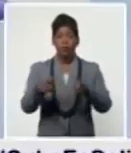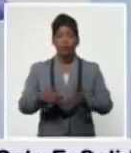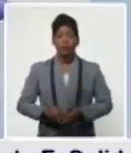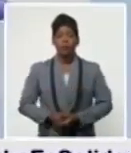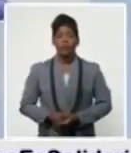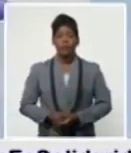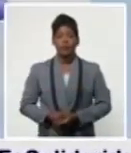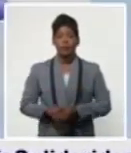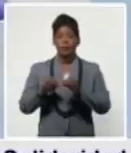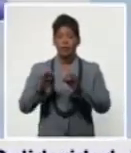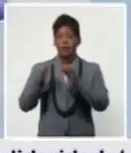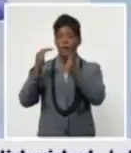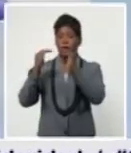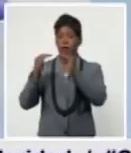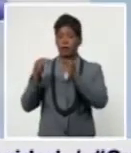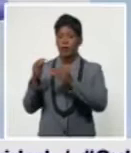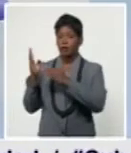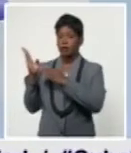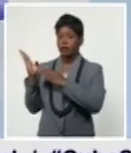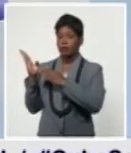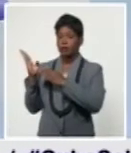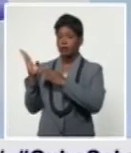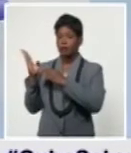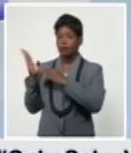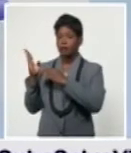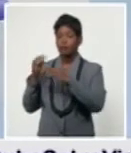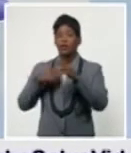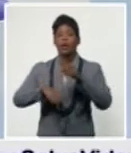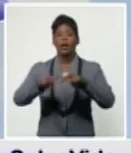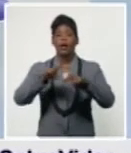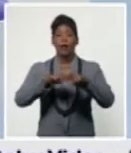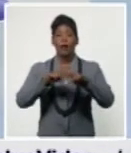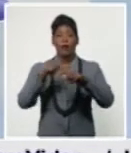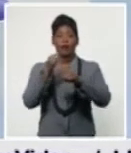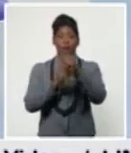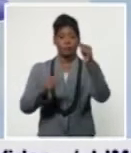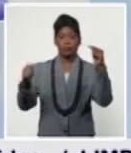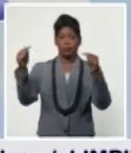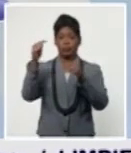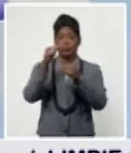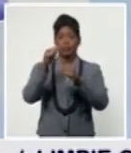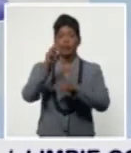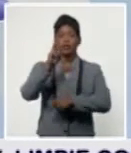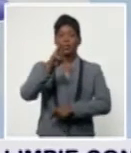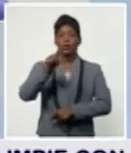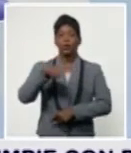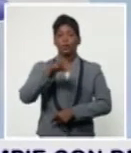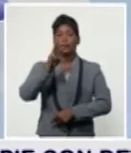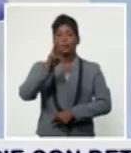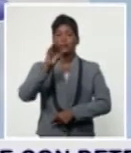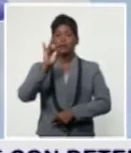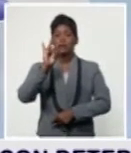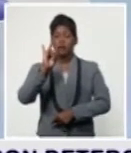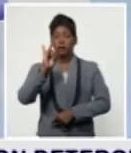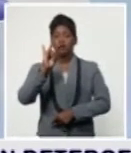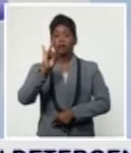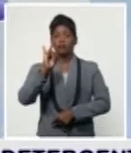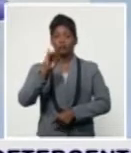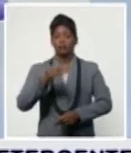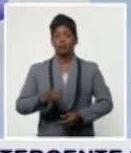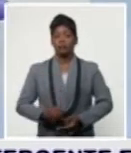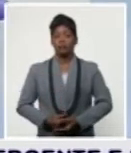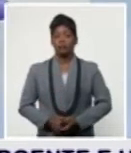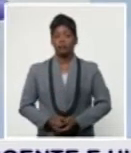100,000 inhabitants. And Havana remains with the highest rate with 3.37 per